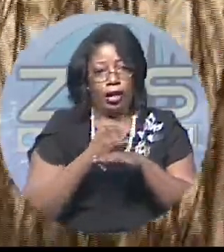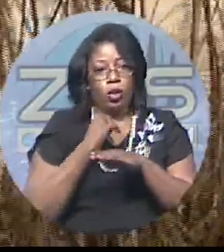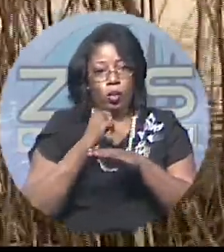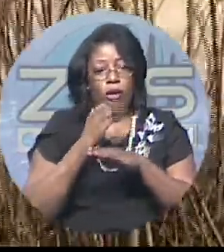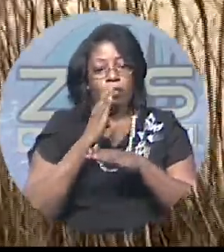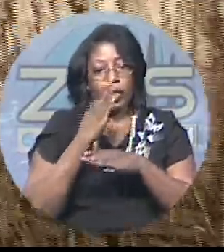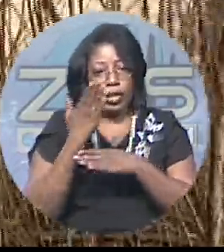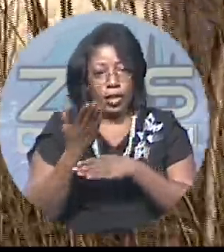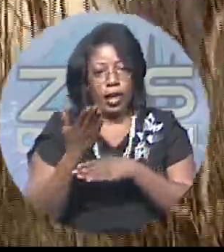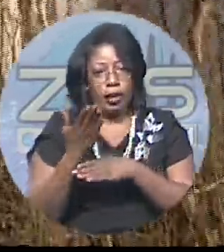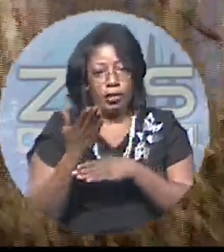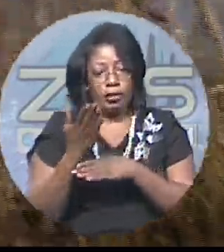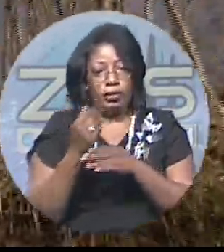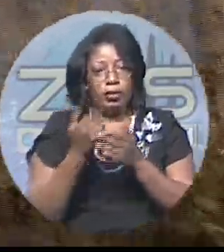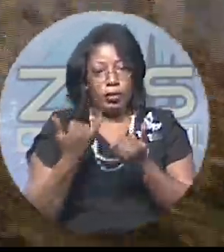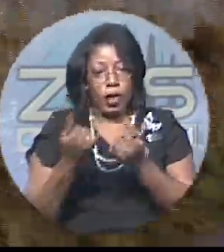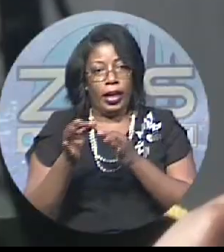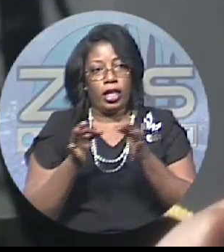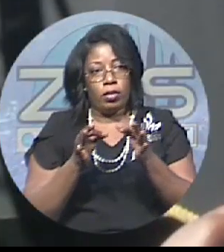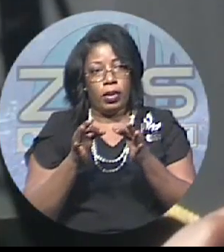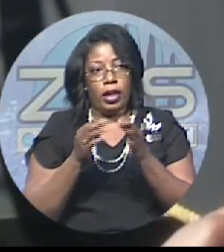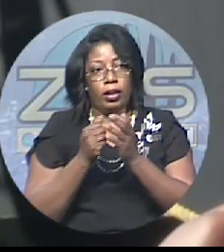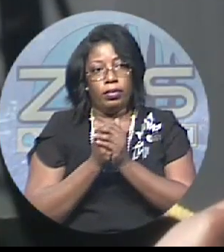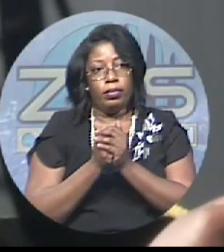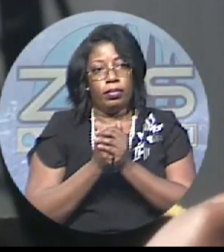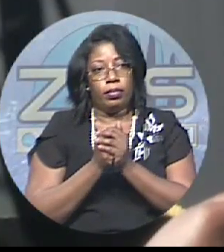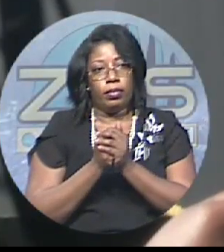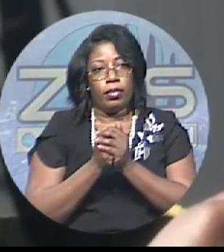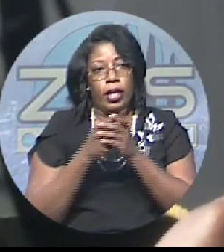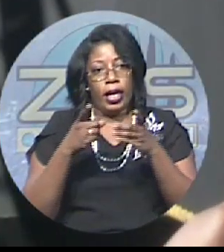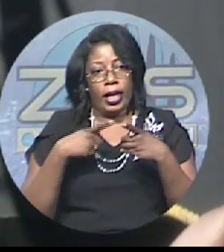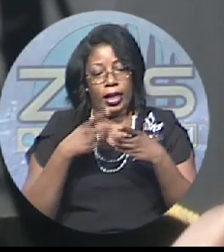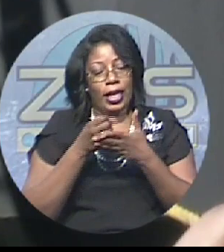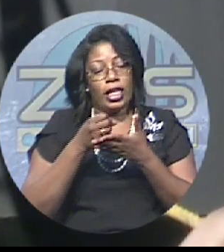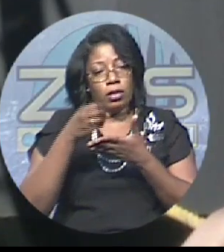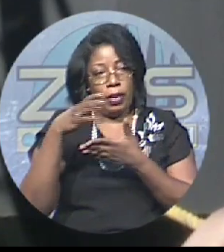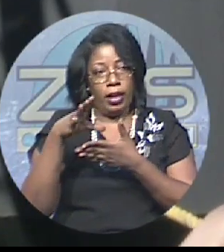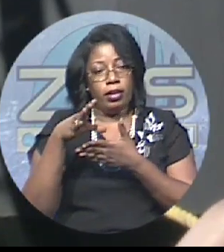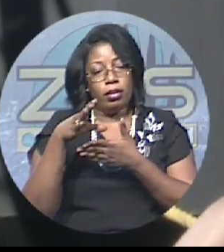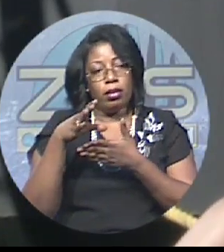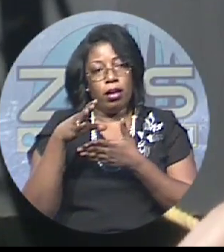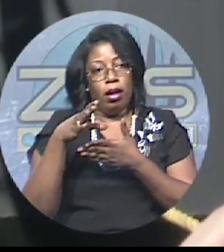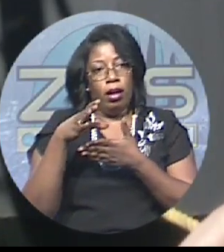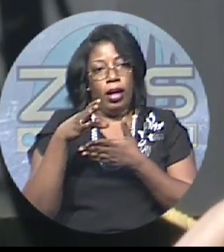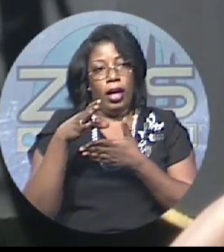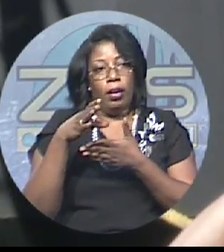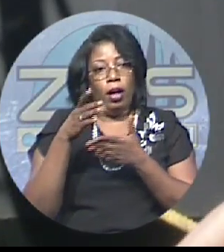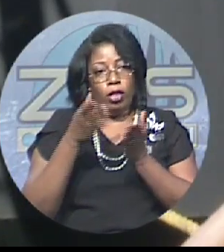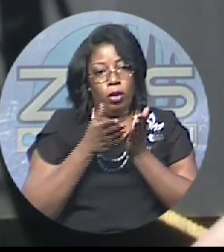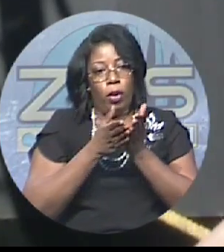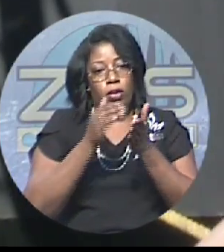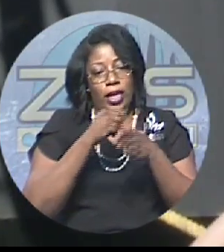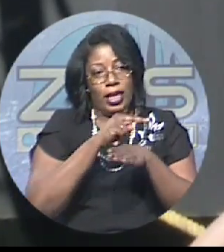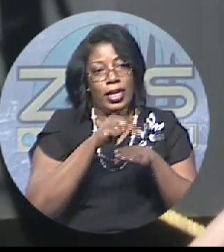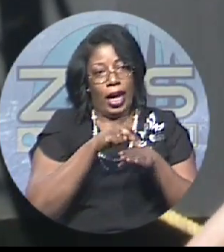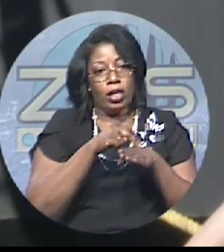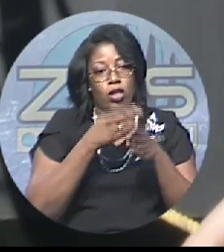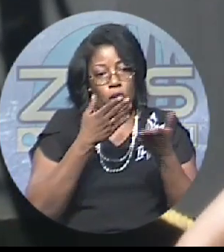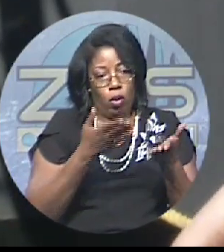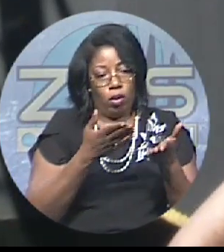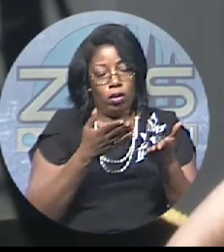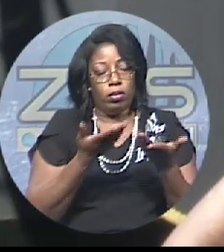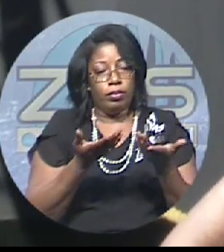represented. Commodore M. Brister explains why. It has something to do with the expenses as well as the boats in Nassau, the boats that are